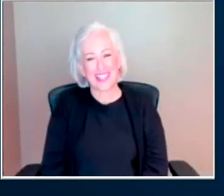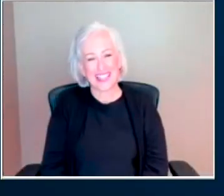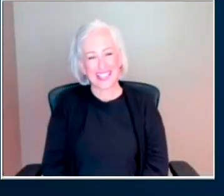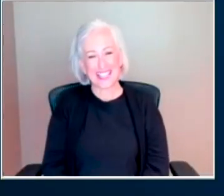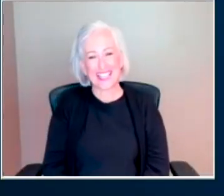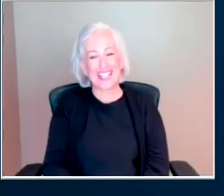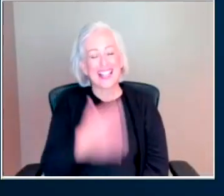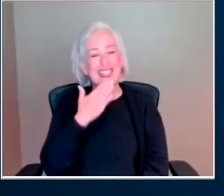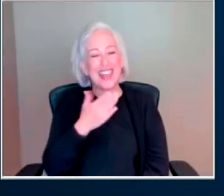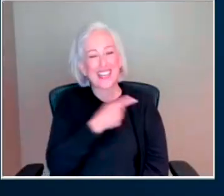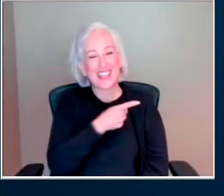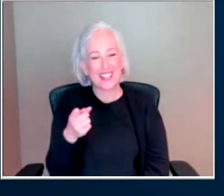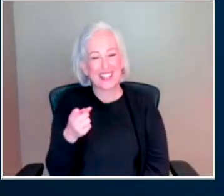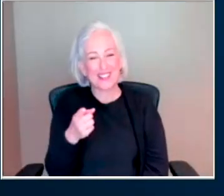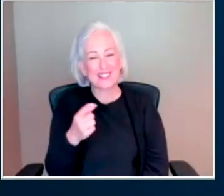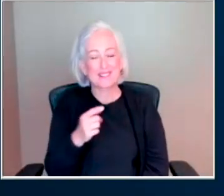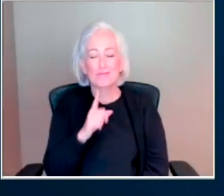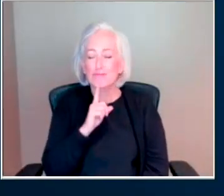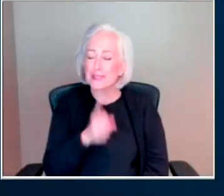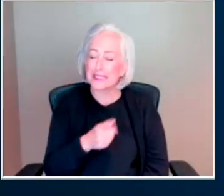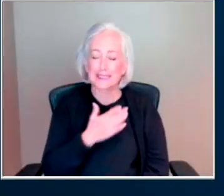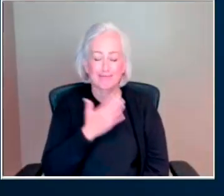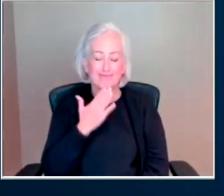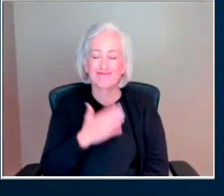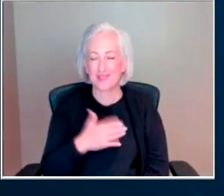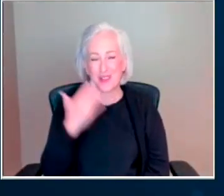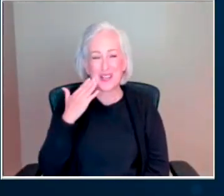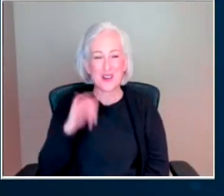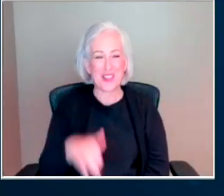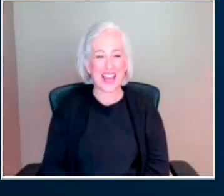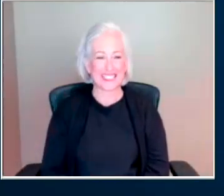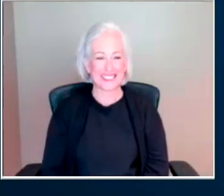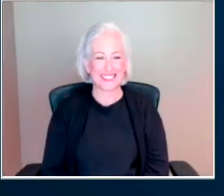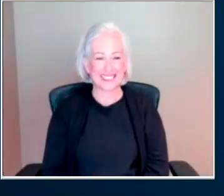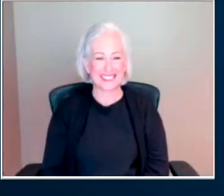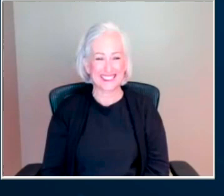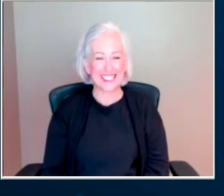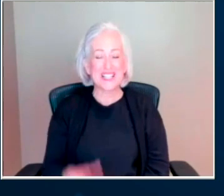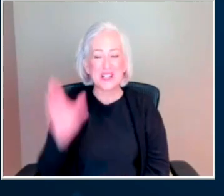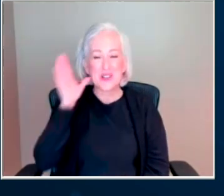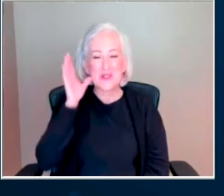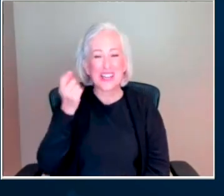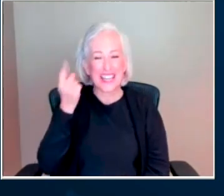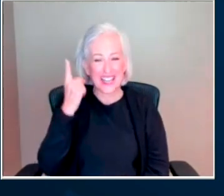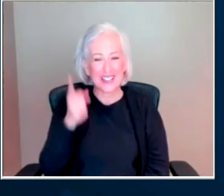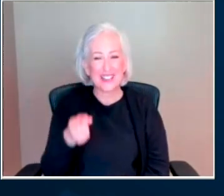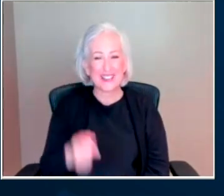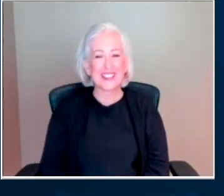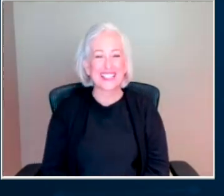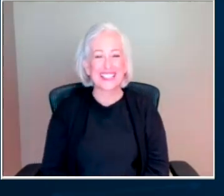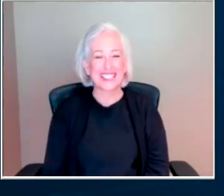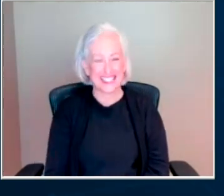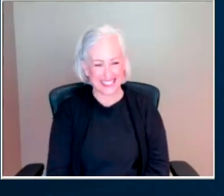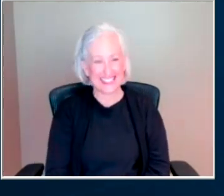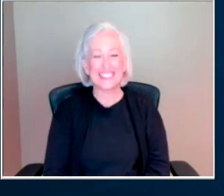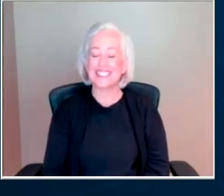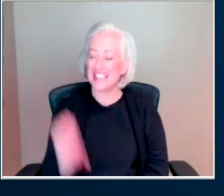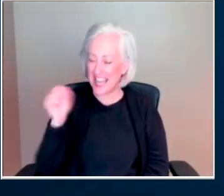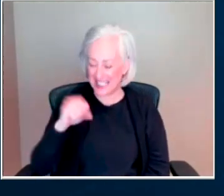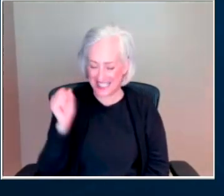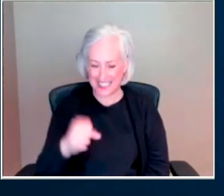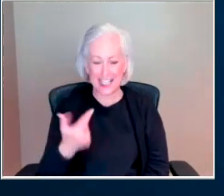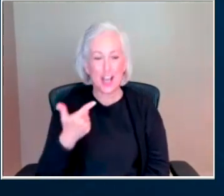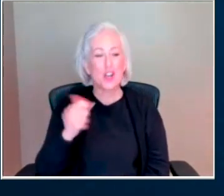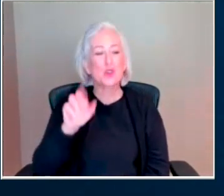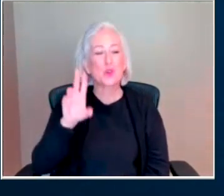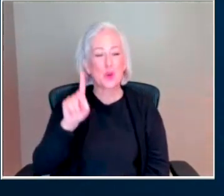And thank you. We know you are. Sincerely. Well, we hear you. A lot more pajama parties in your future. Yes, that's your